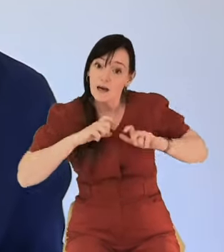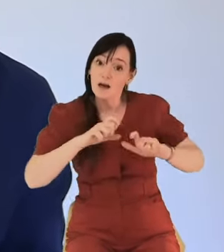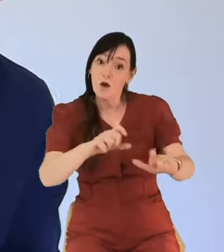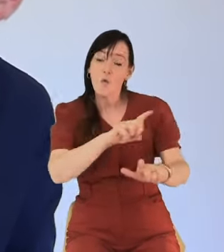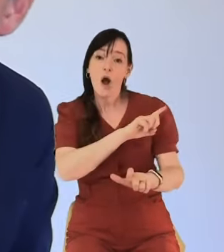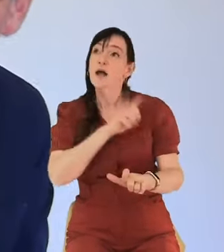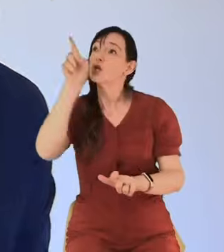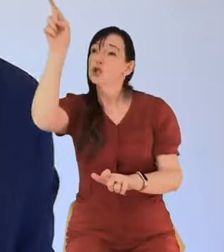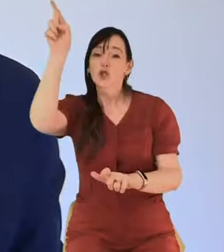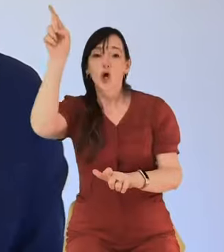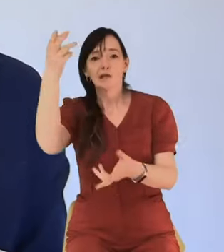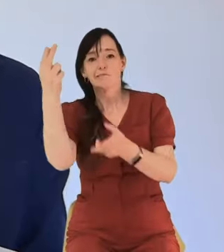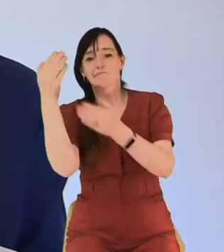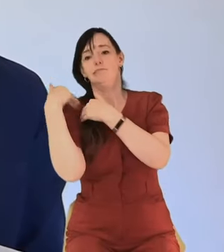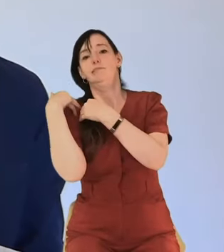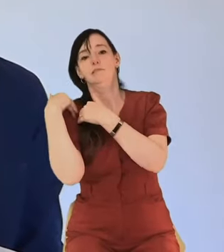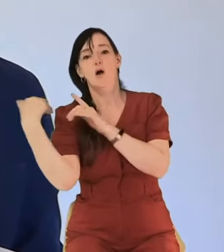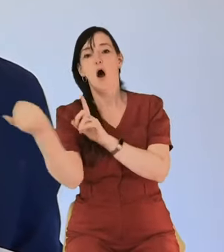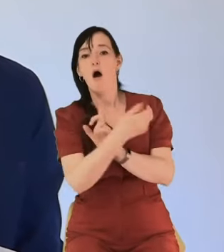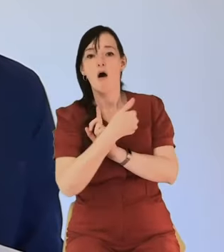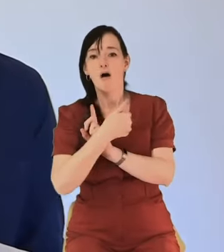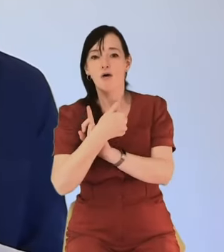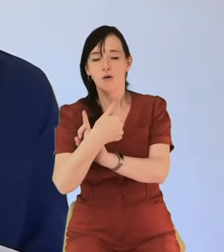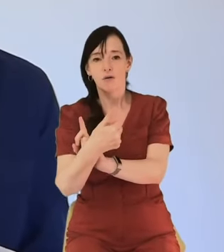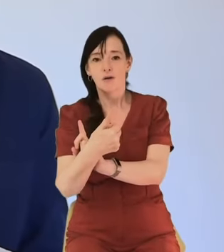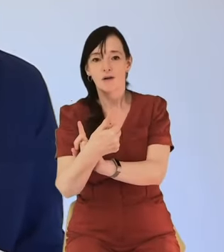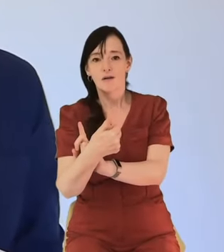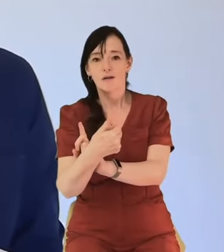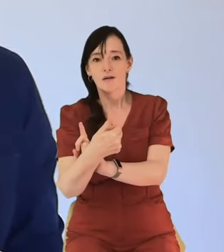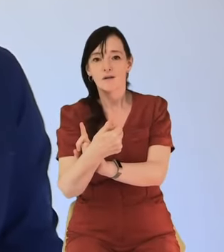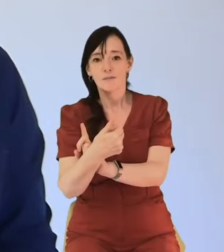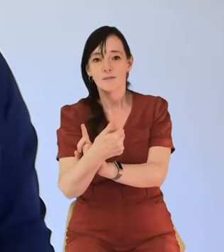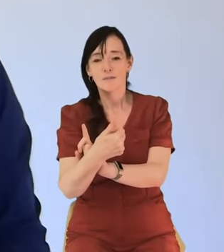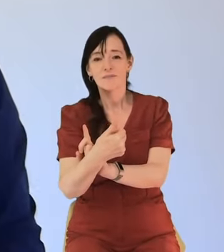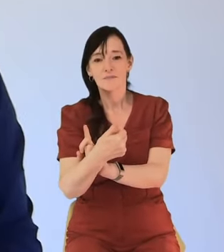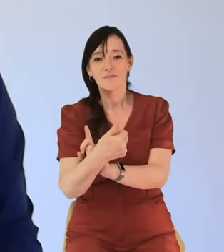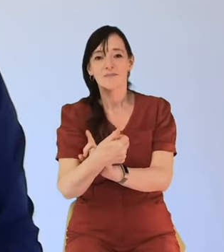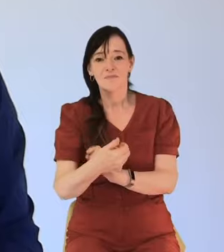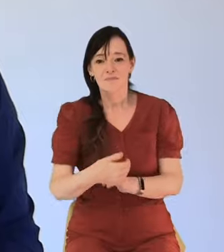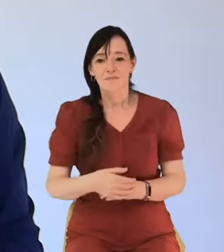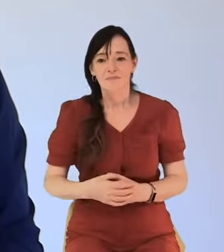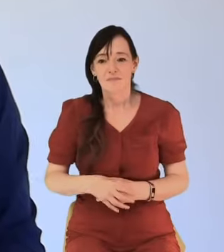he has got hold of me for glory.